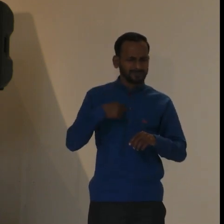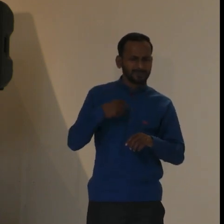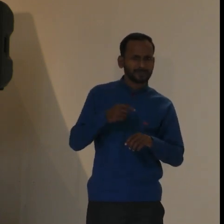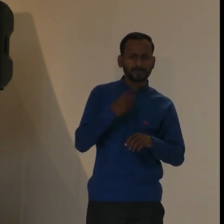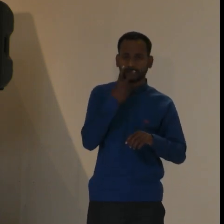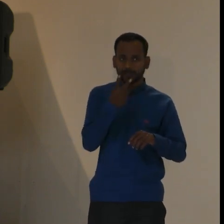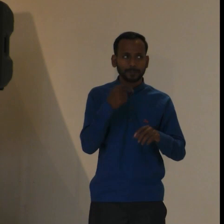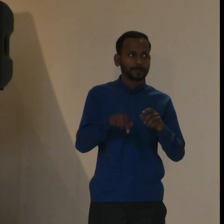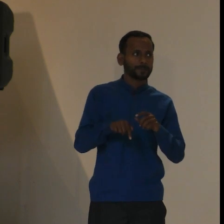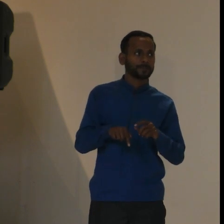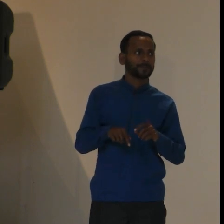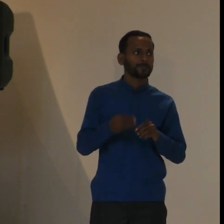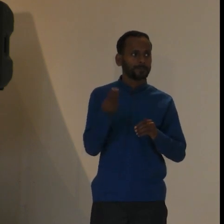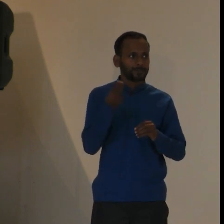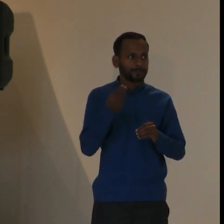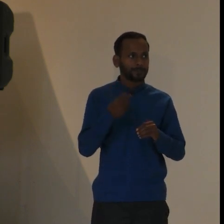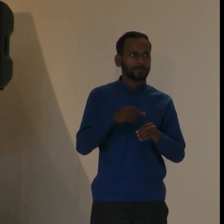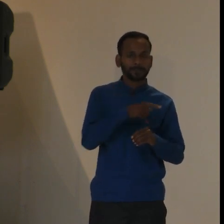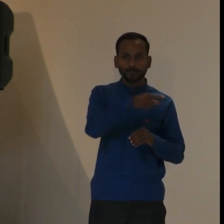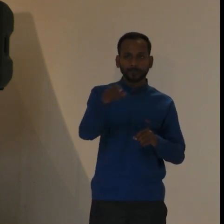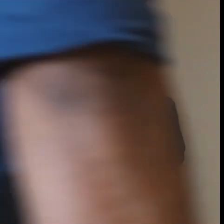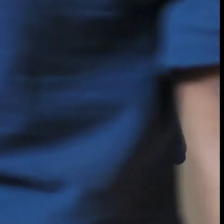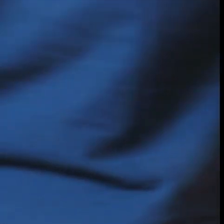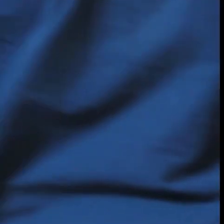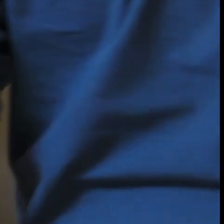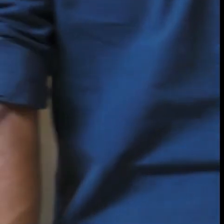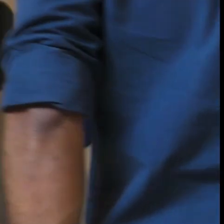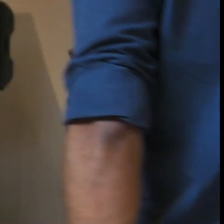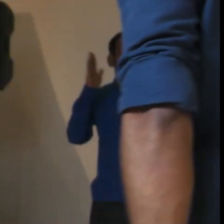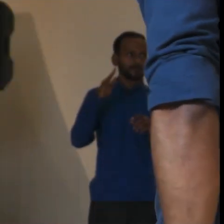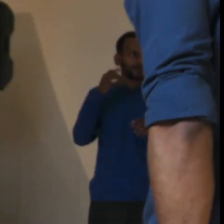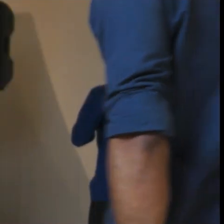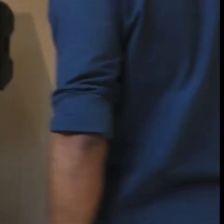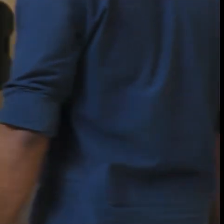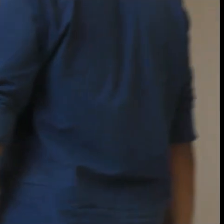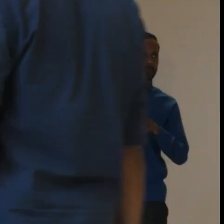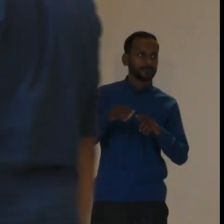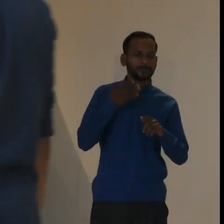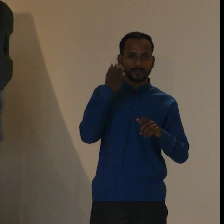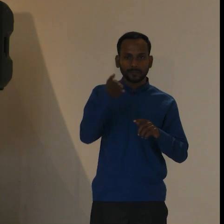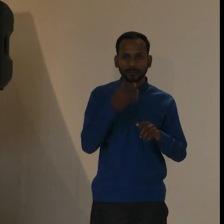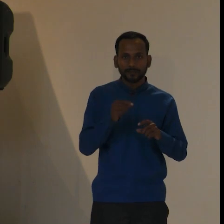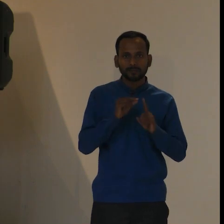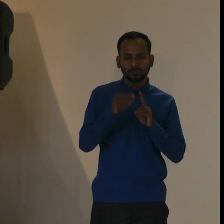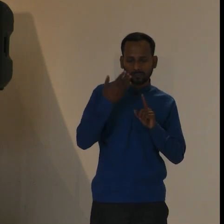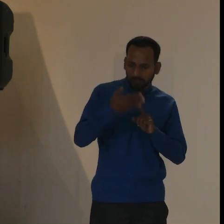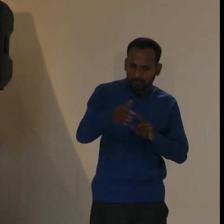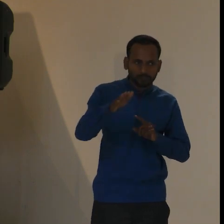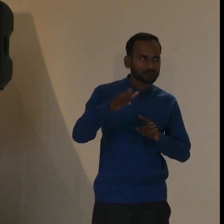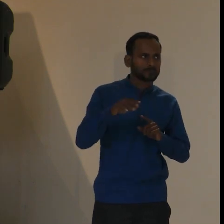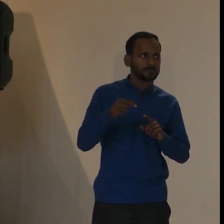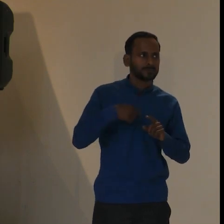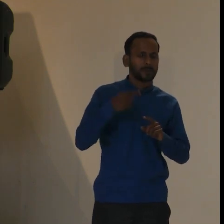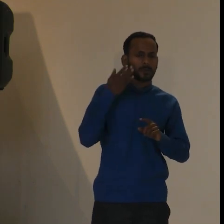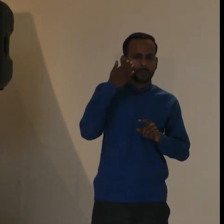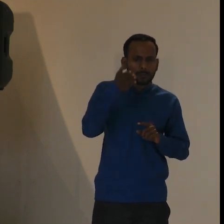where I was saying, is it ethical for us to use music from St. Andrew's? Not because we didn't have permission, we had permission. But in my